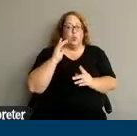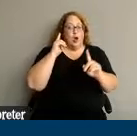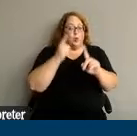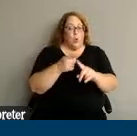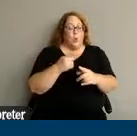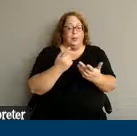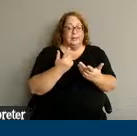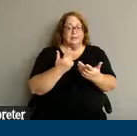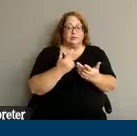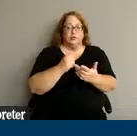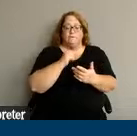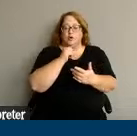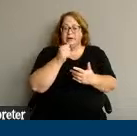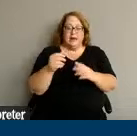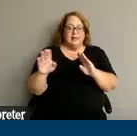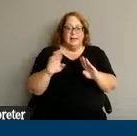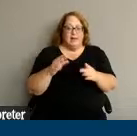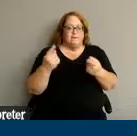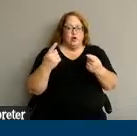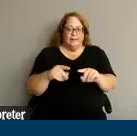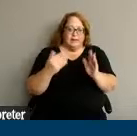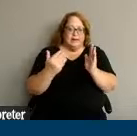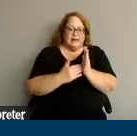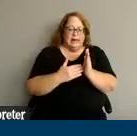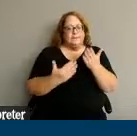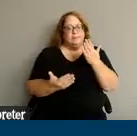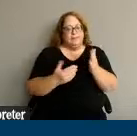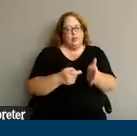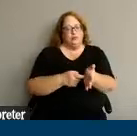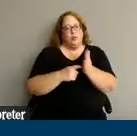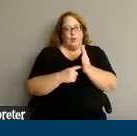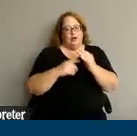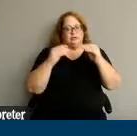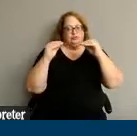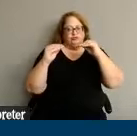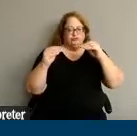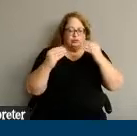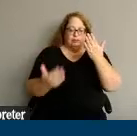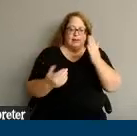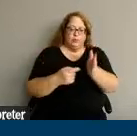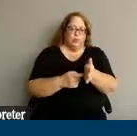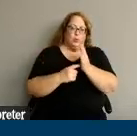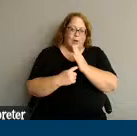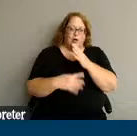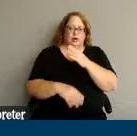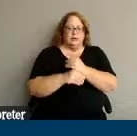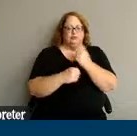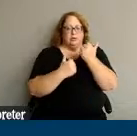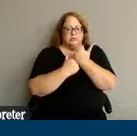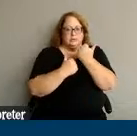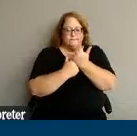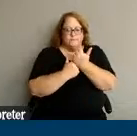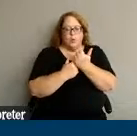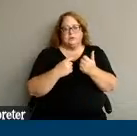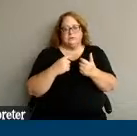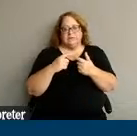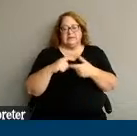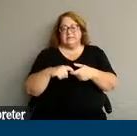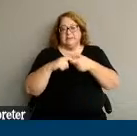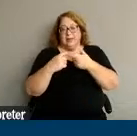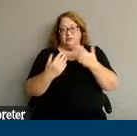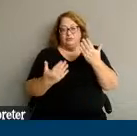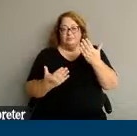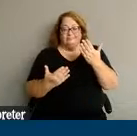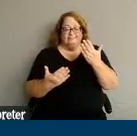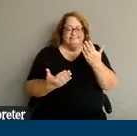goal is ultimately not for that behavior to happen again, but that may require instruction, that may require additional support, and suspension may not get.